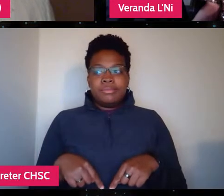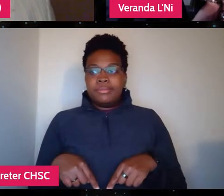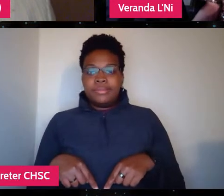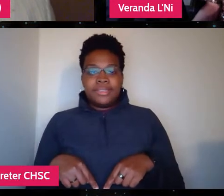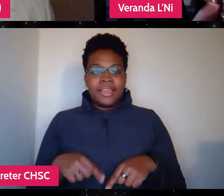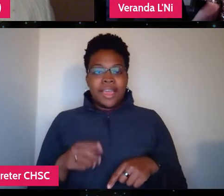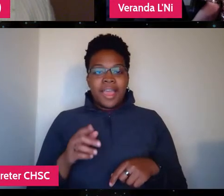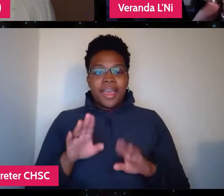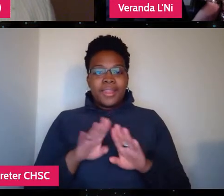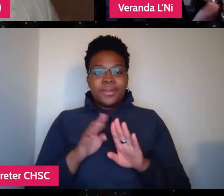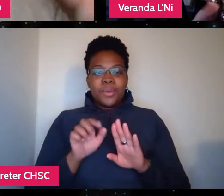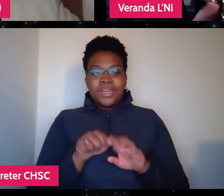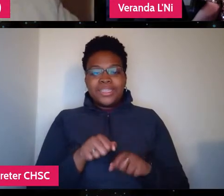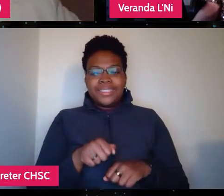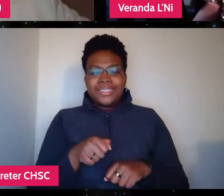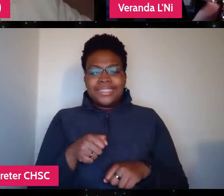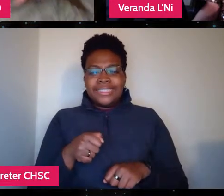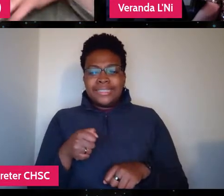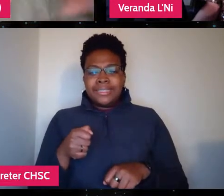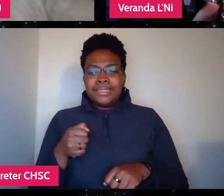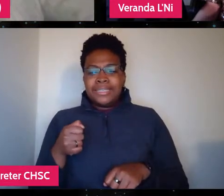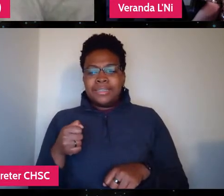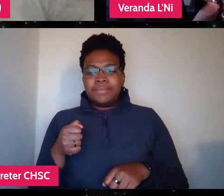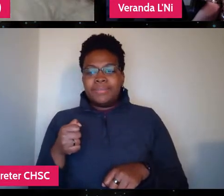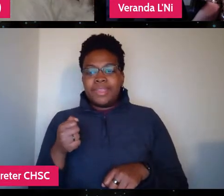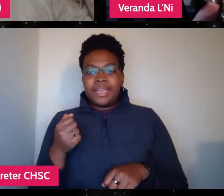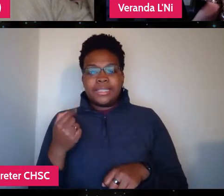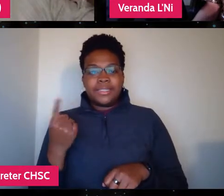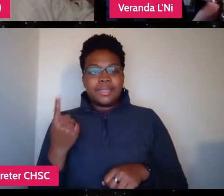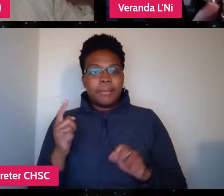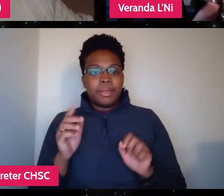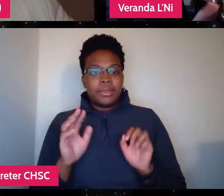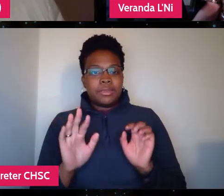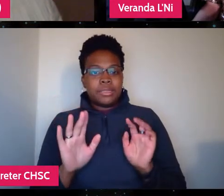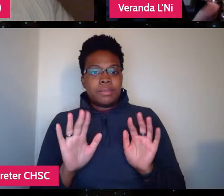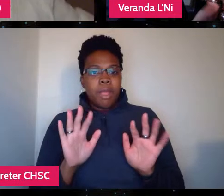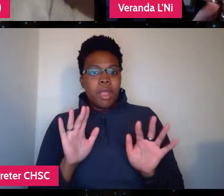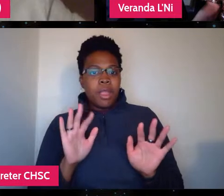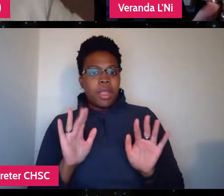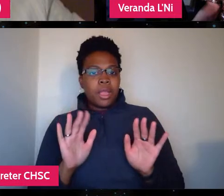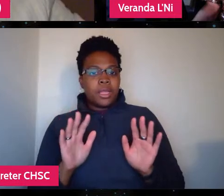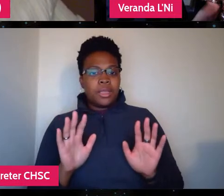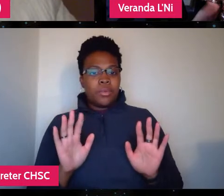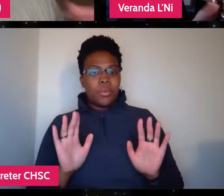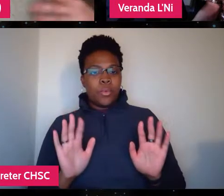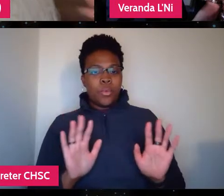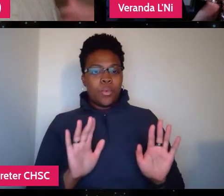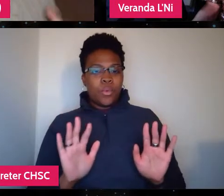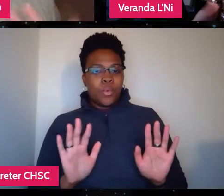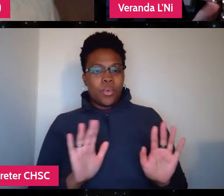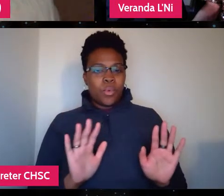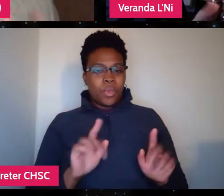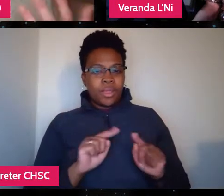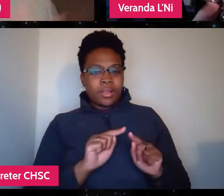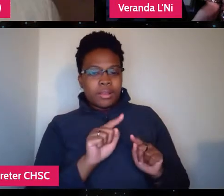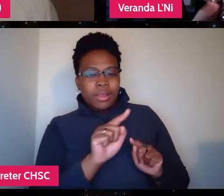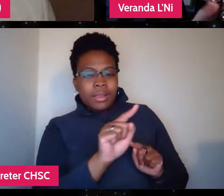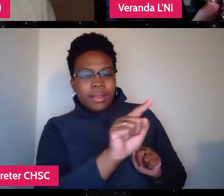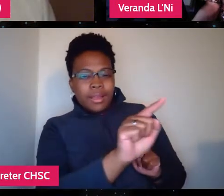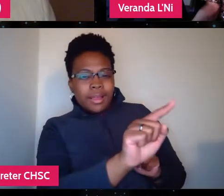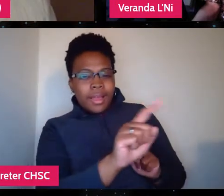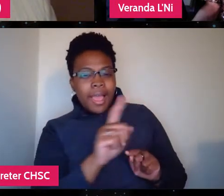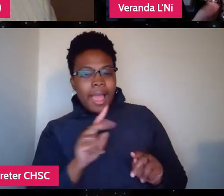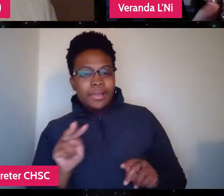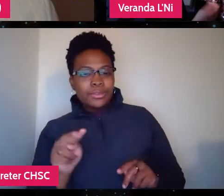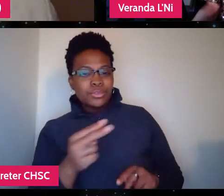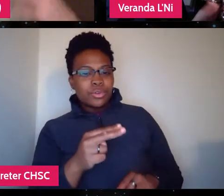open the door and something sparkling was, kind of shimmering in the distance. And I turned in and there was